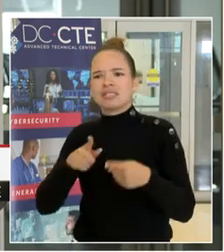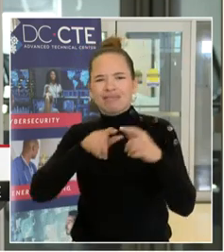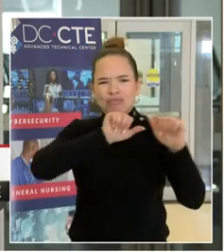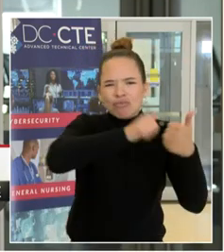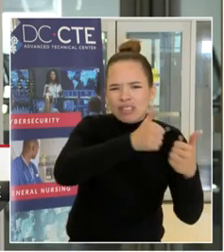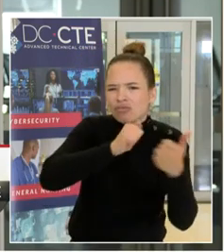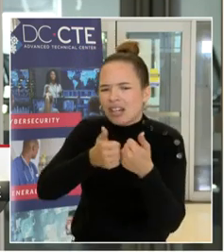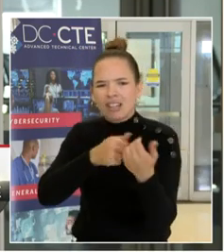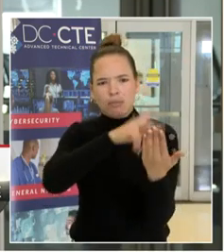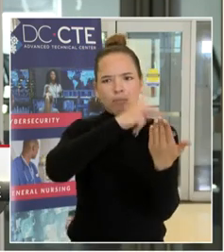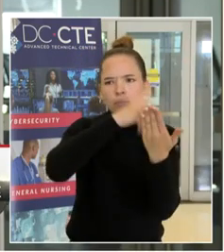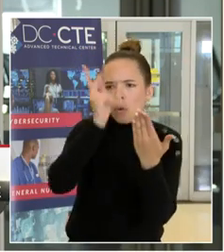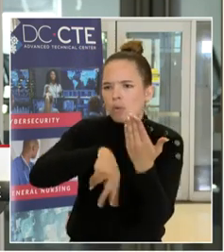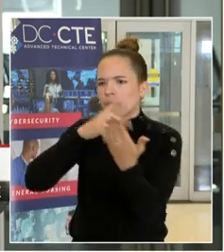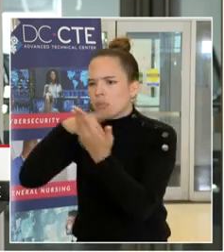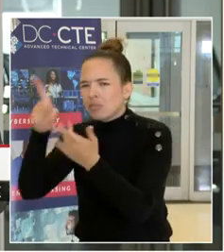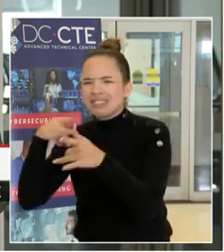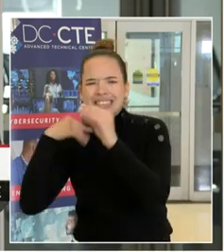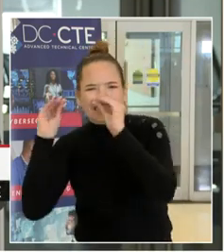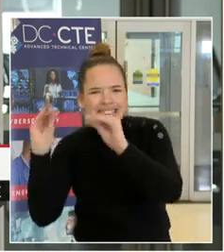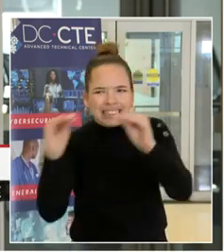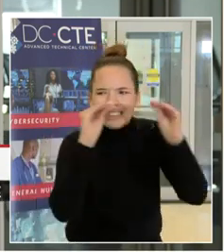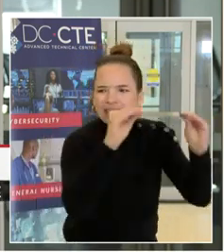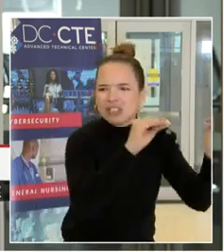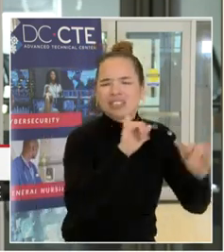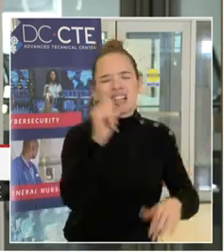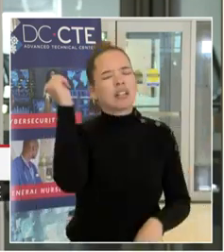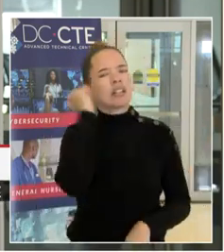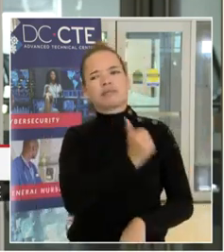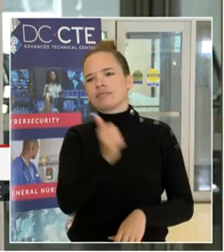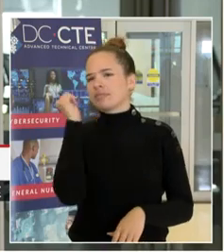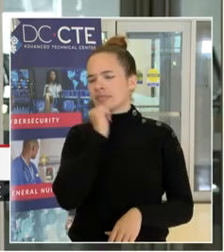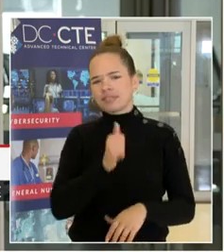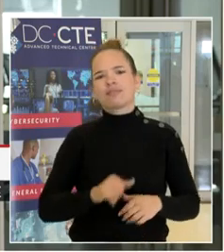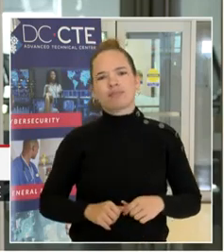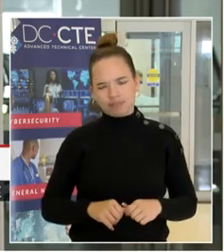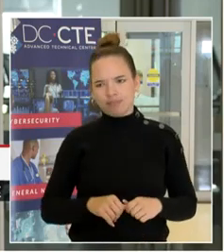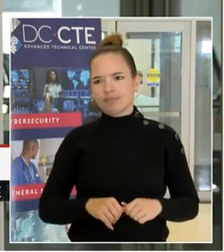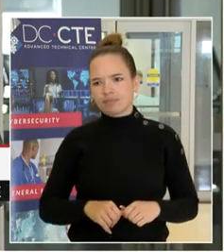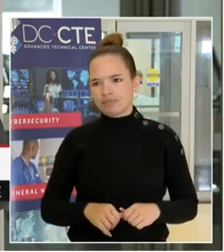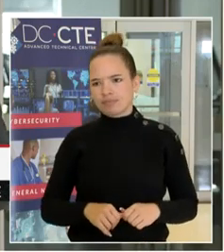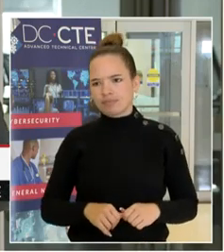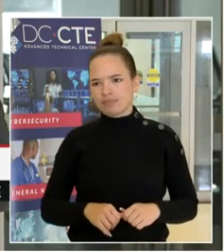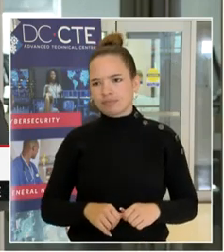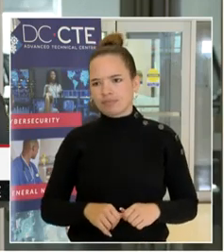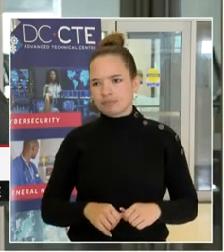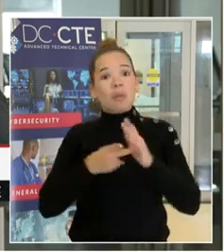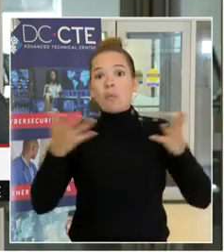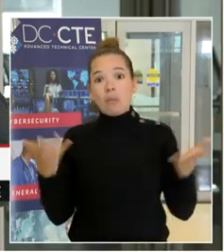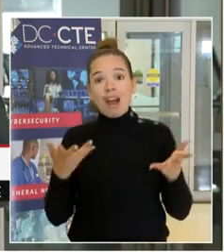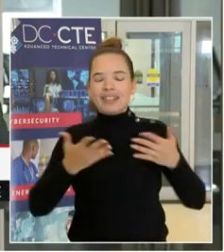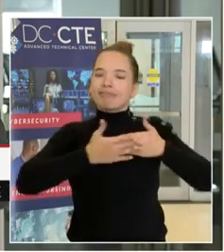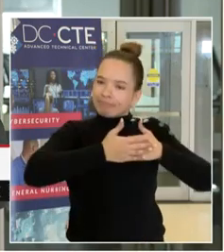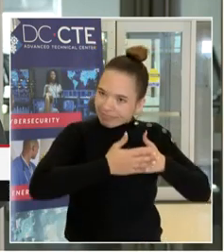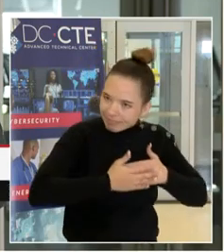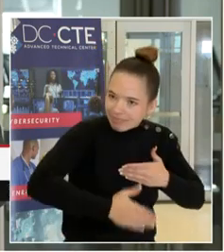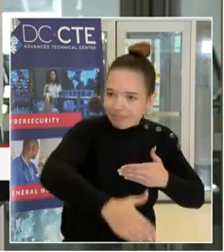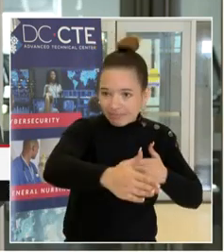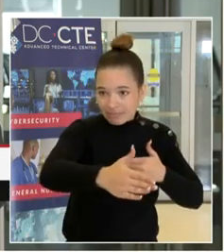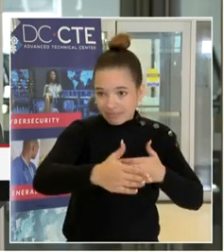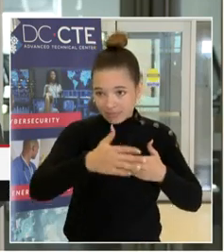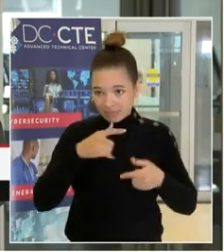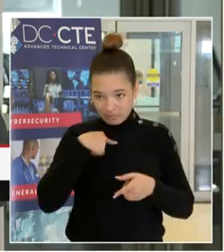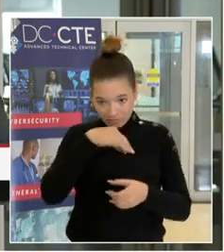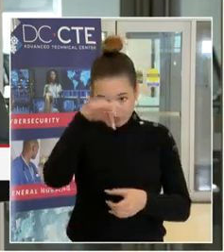they're delivering to our kids each and every day. So as we look ahead to my third term, I want